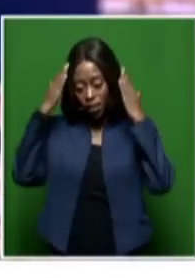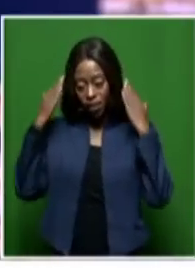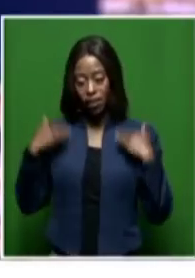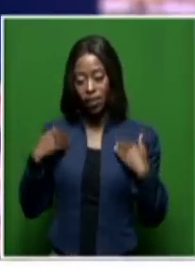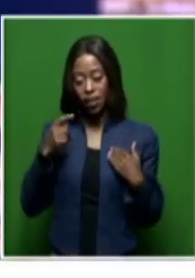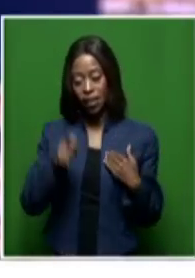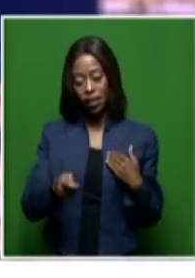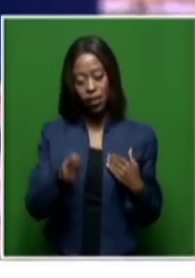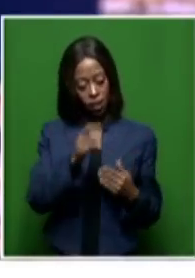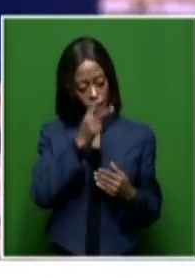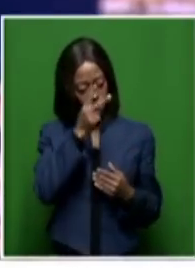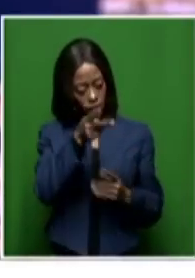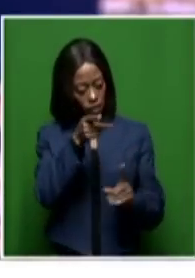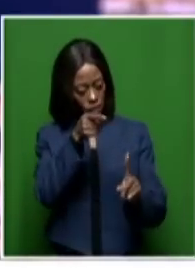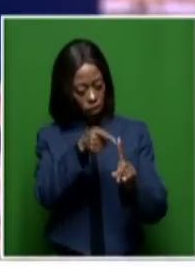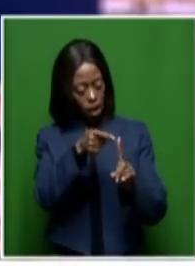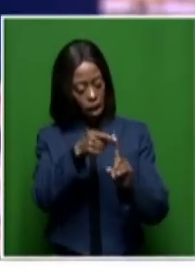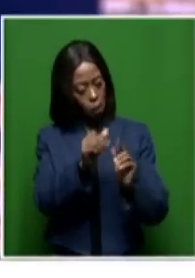your intentions are good.